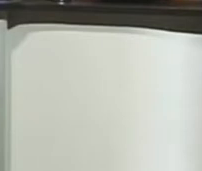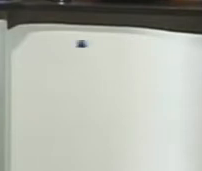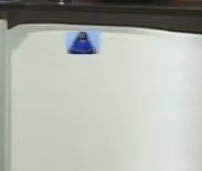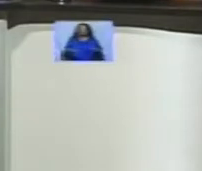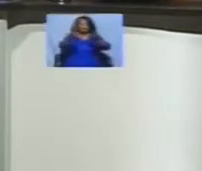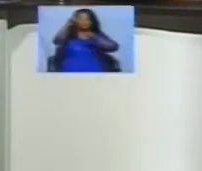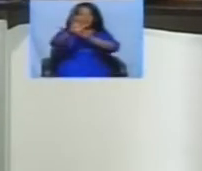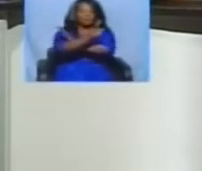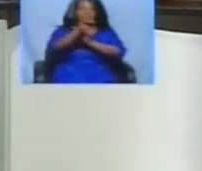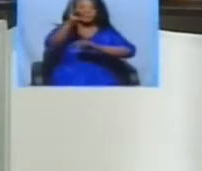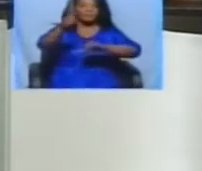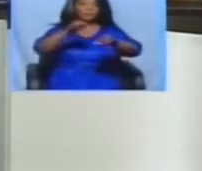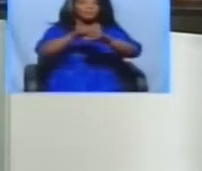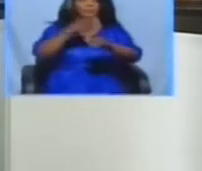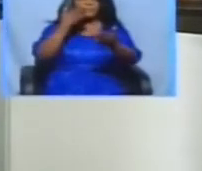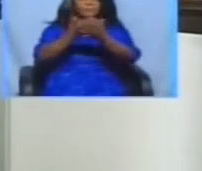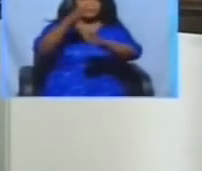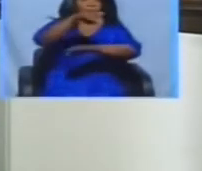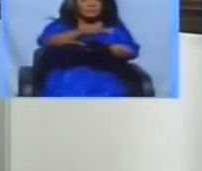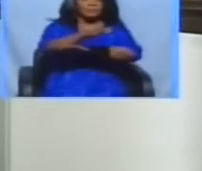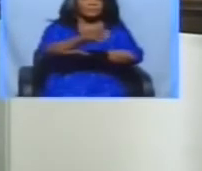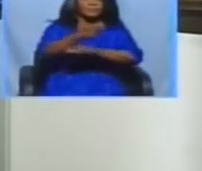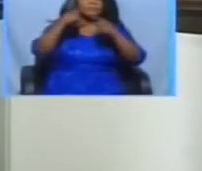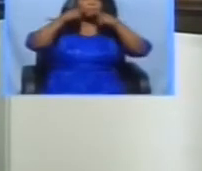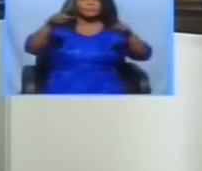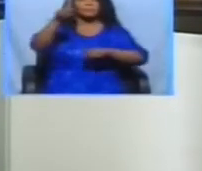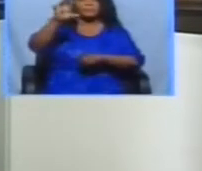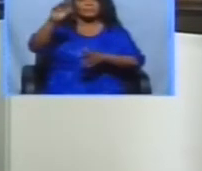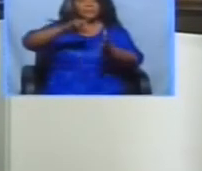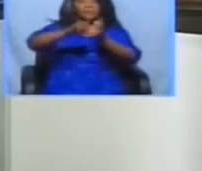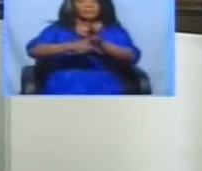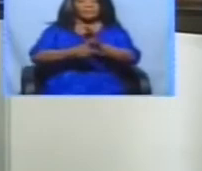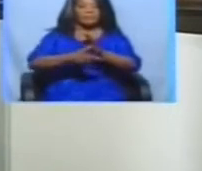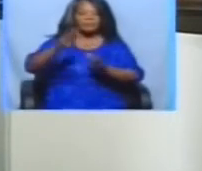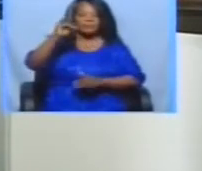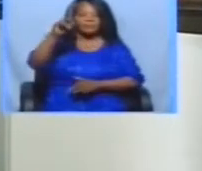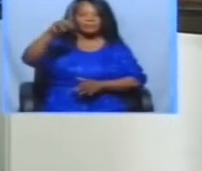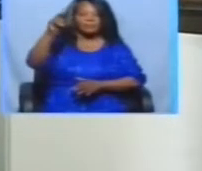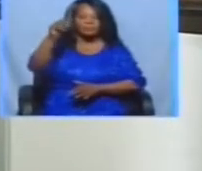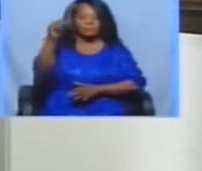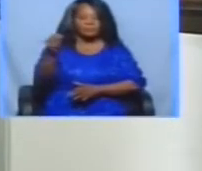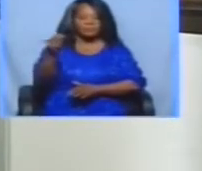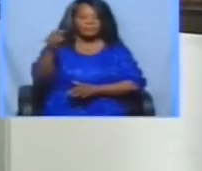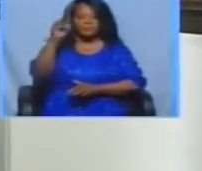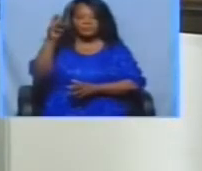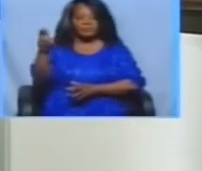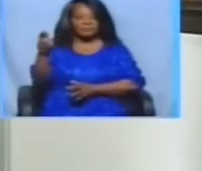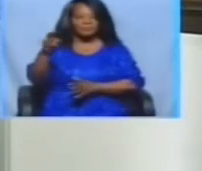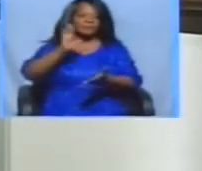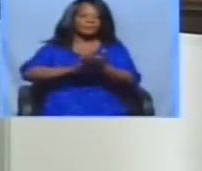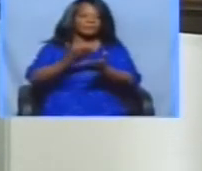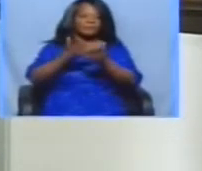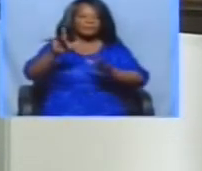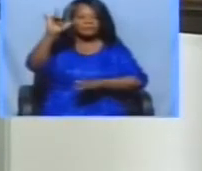One Zambia, One Nation. Good evening and welcome to the news at 19 hours. I'm Ingutu Himanje and the sign language interpreter is Loveness